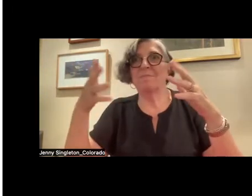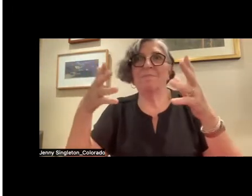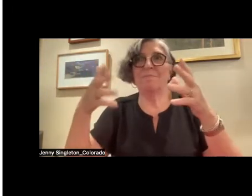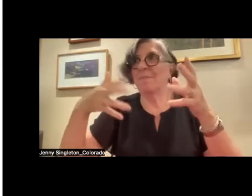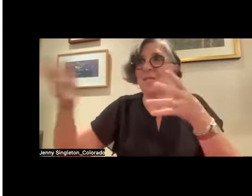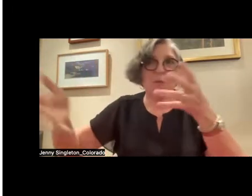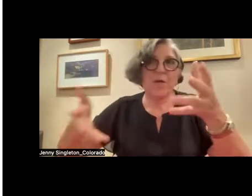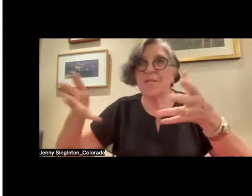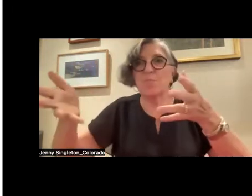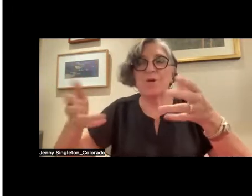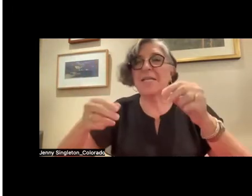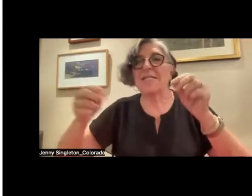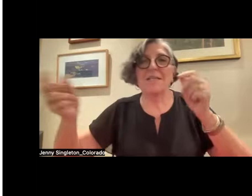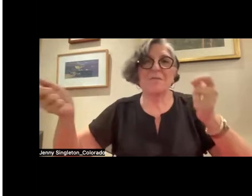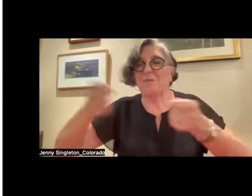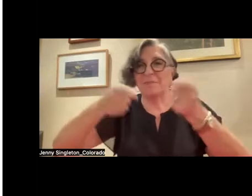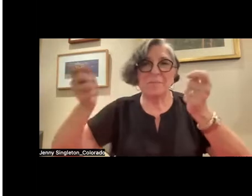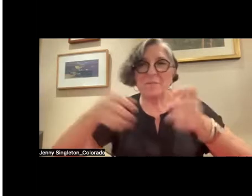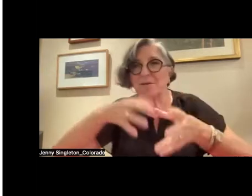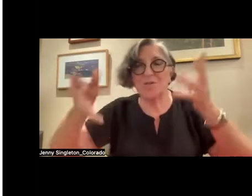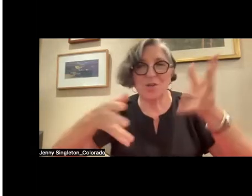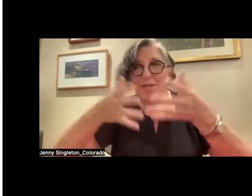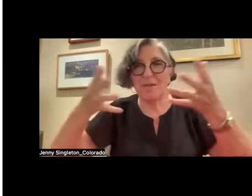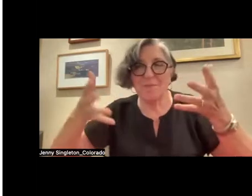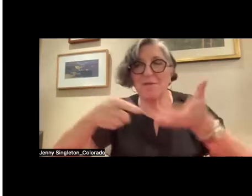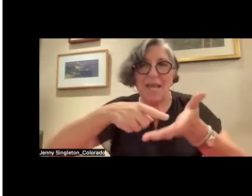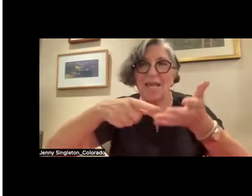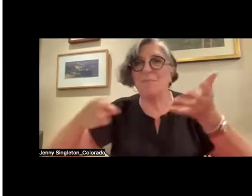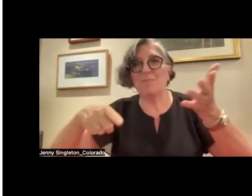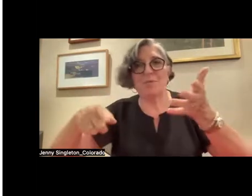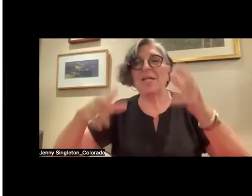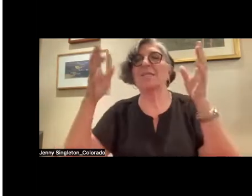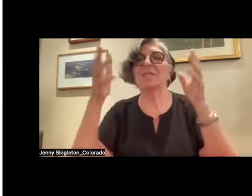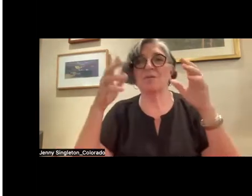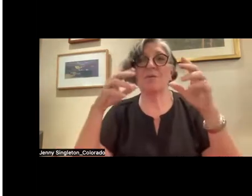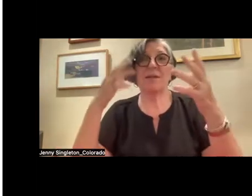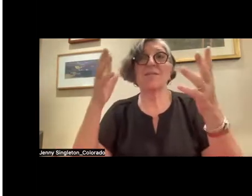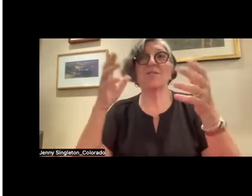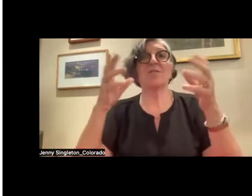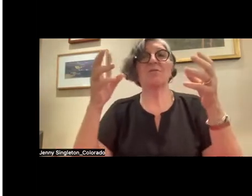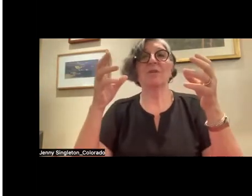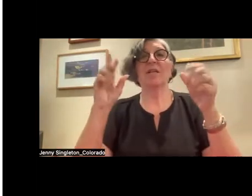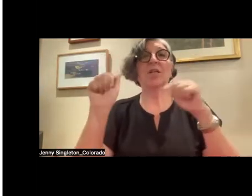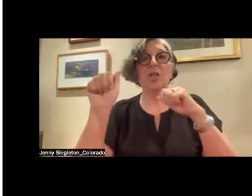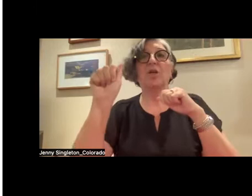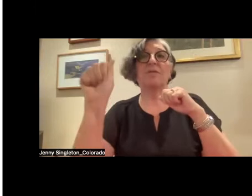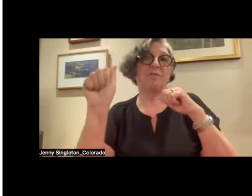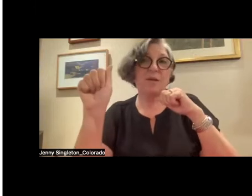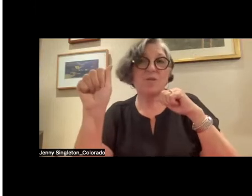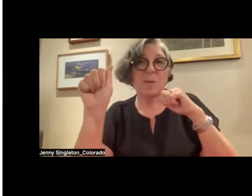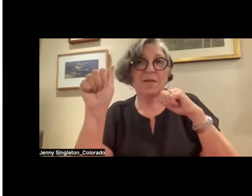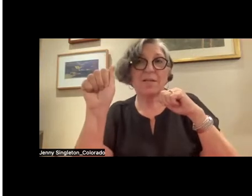to experience print and their family members are showing them their name in print and so forth, they start to